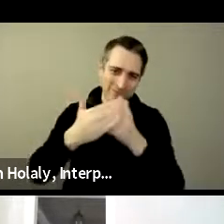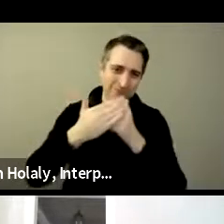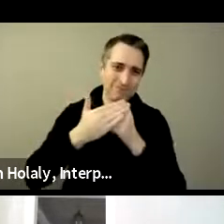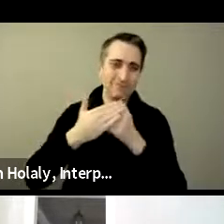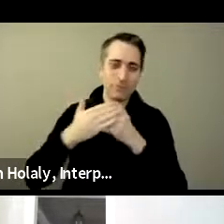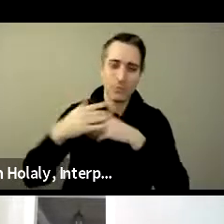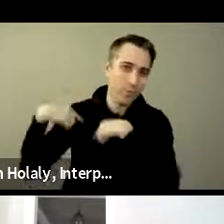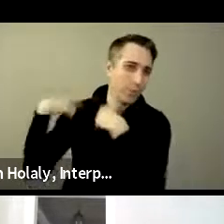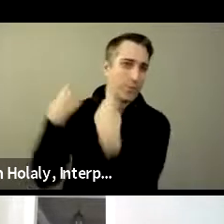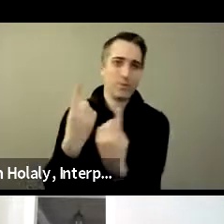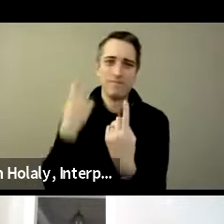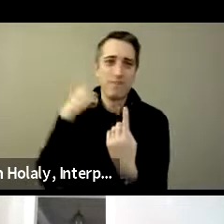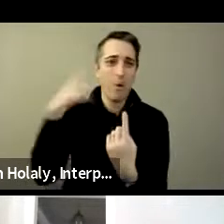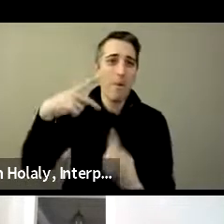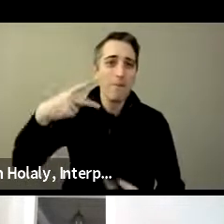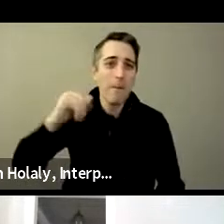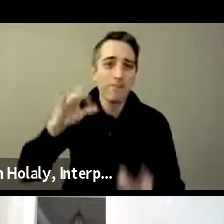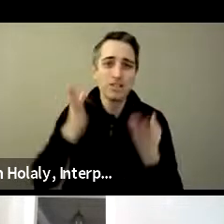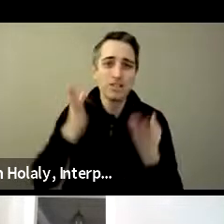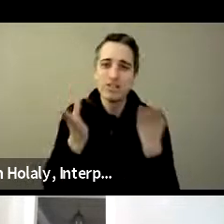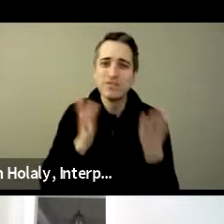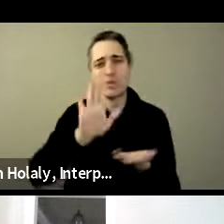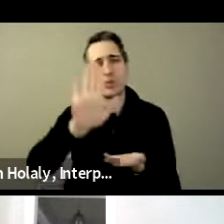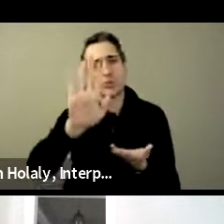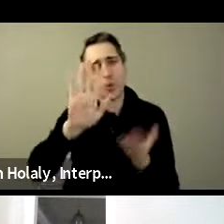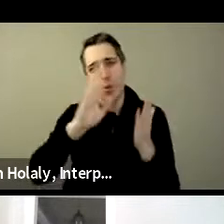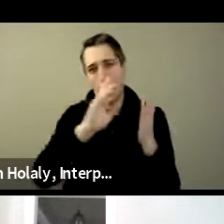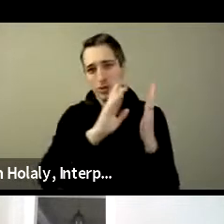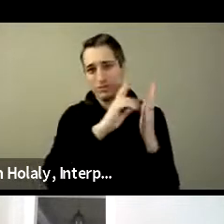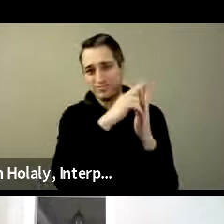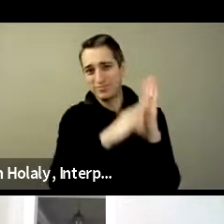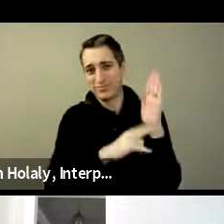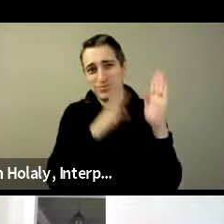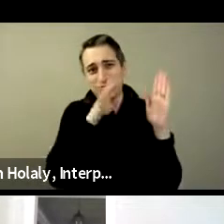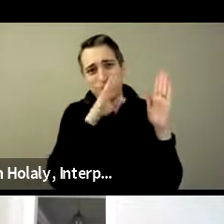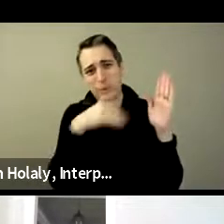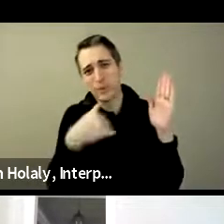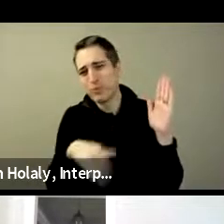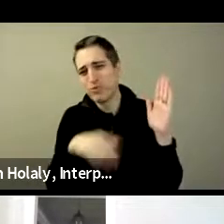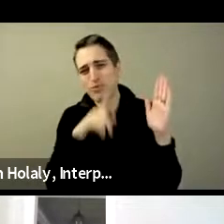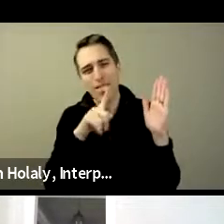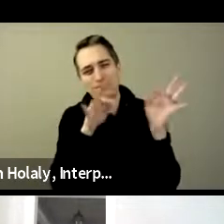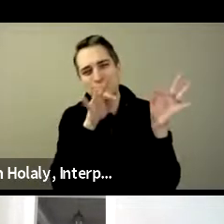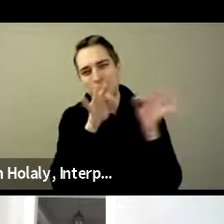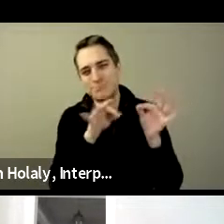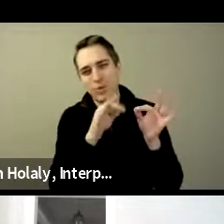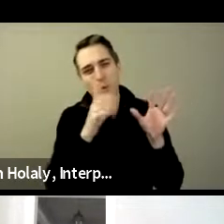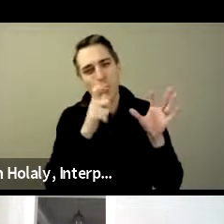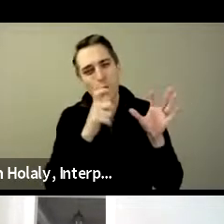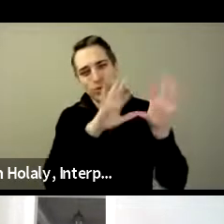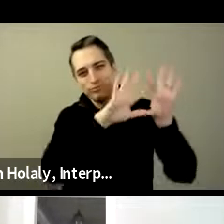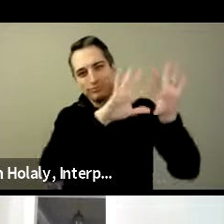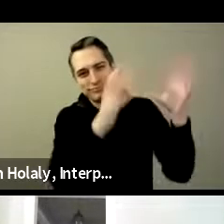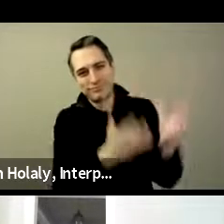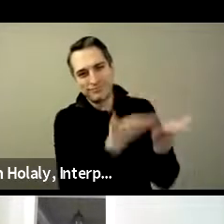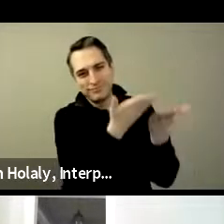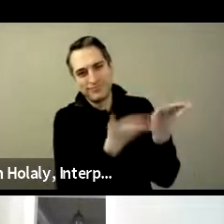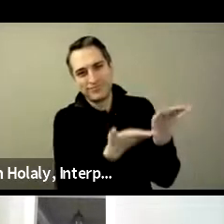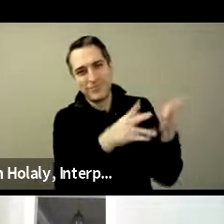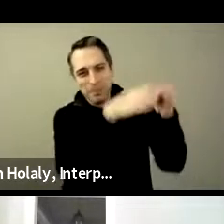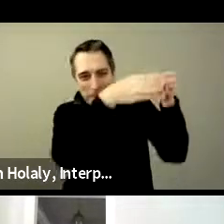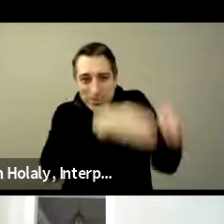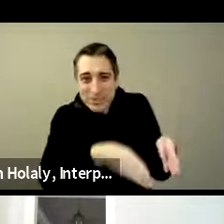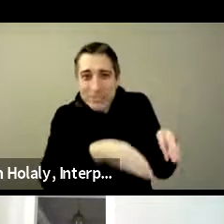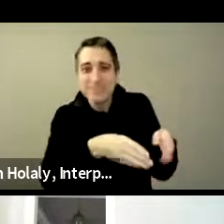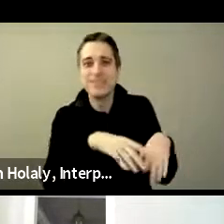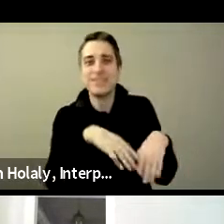public service. I think that your resolution truly encompassed who he was as an individual and who he was